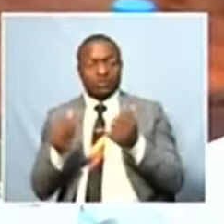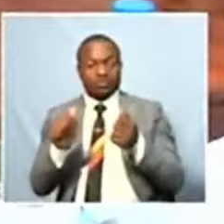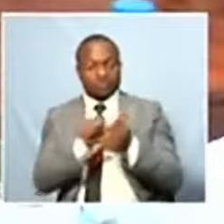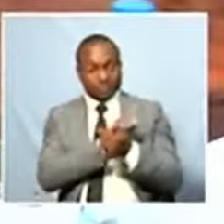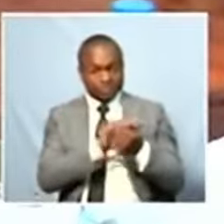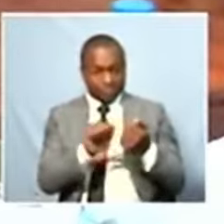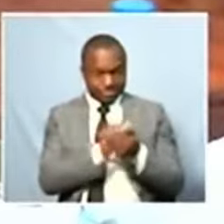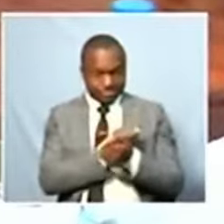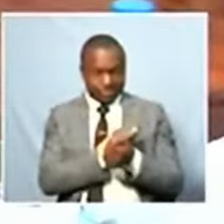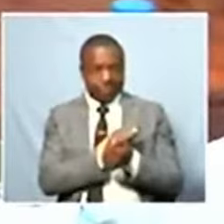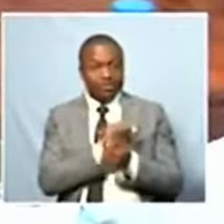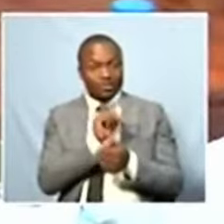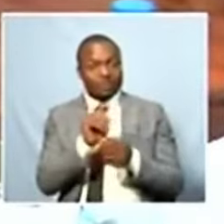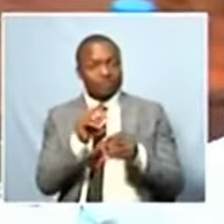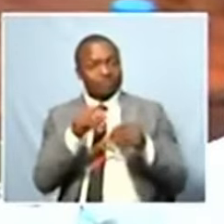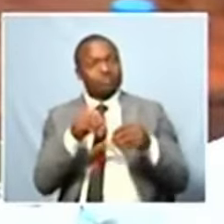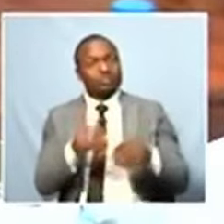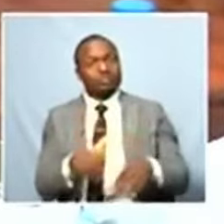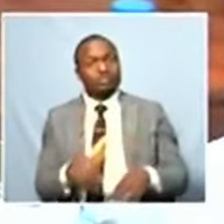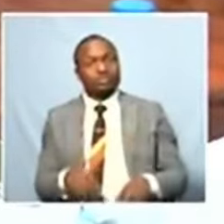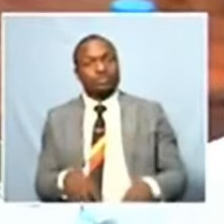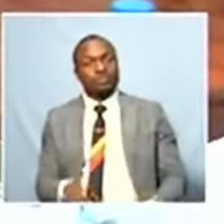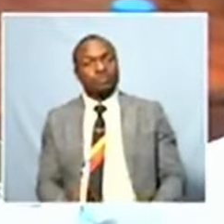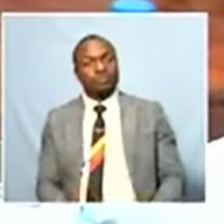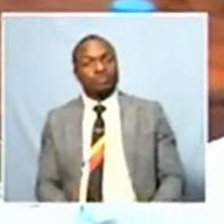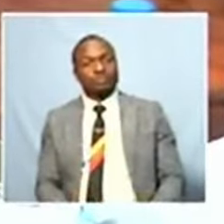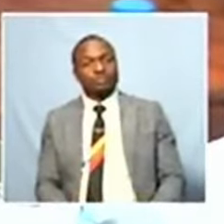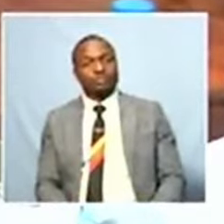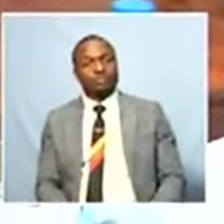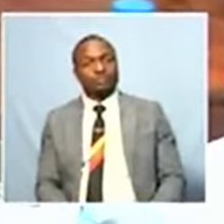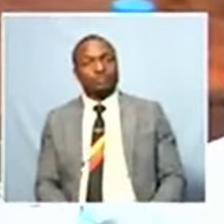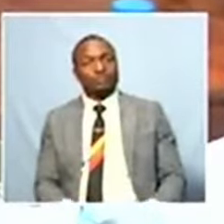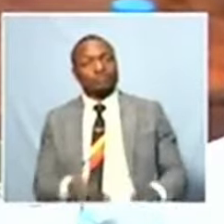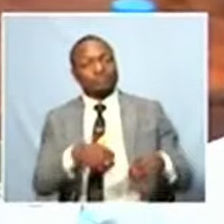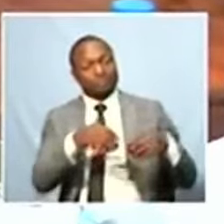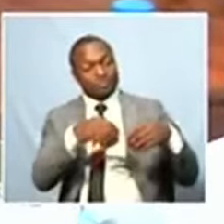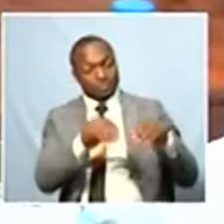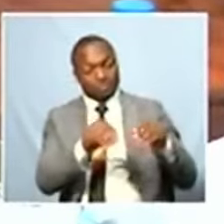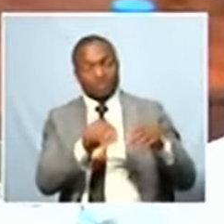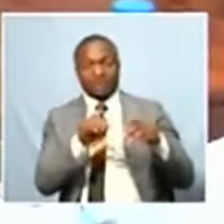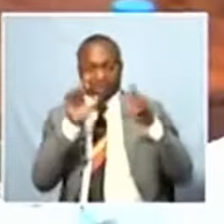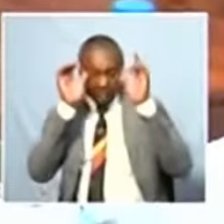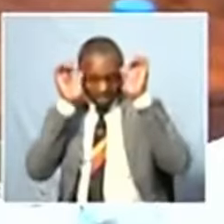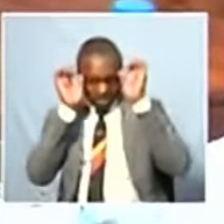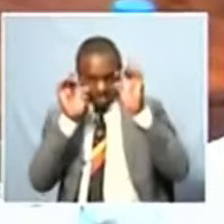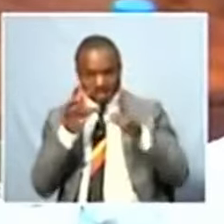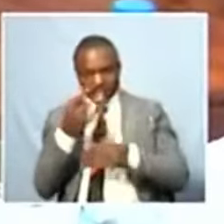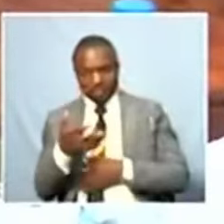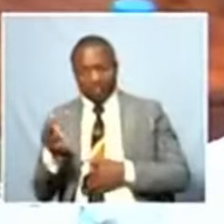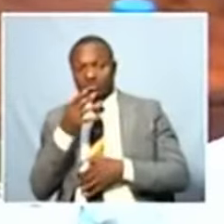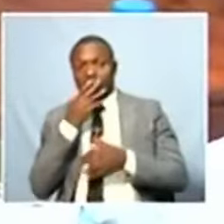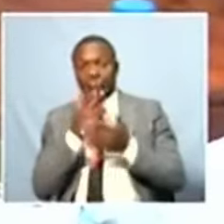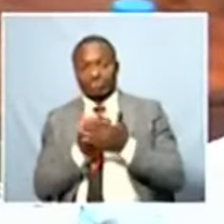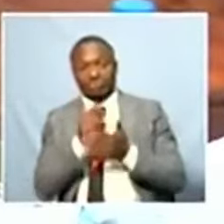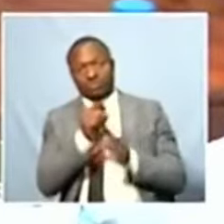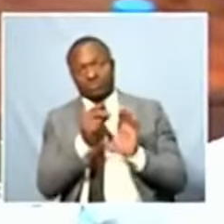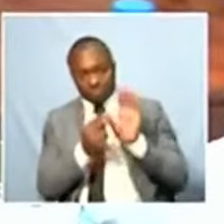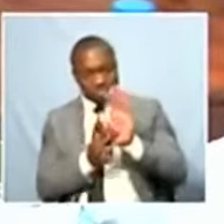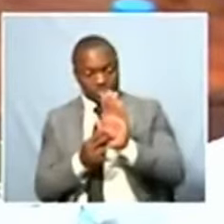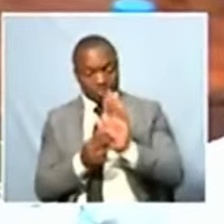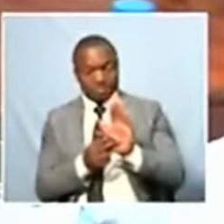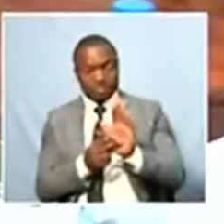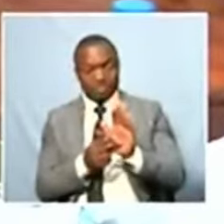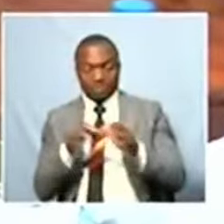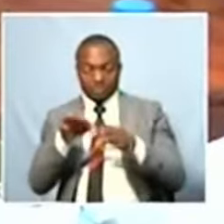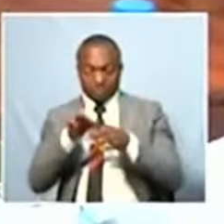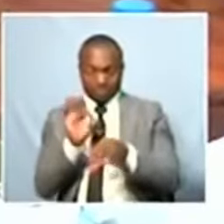and where you are disposing of the perishables and all that dangerous goods and the like. And it's good also have indicated that where it is